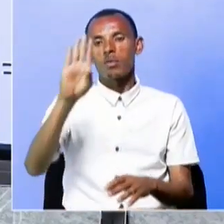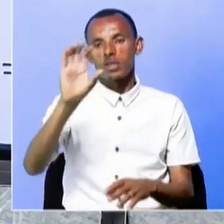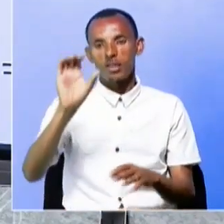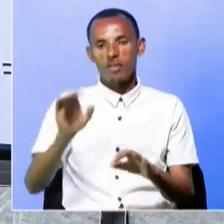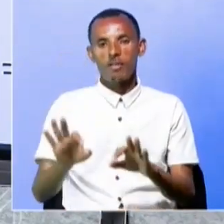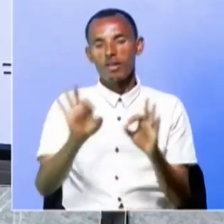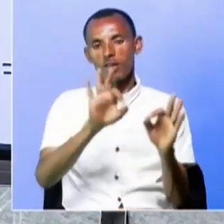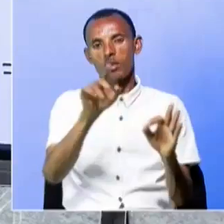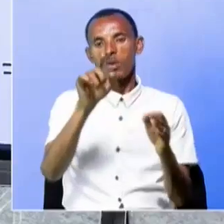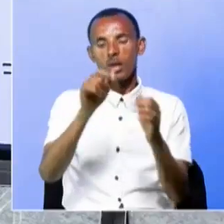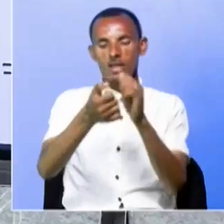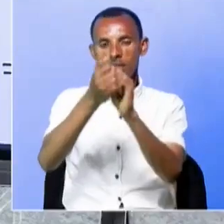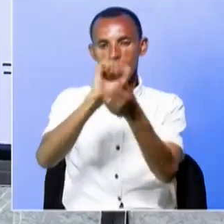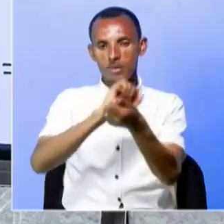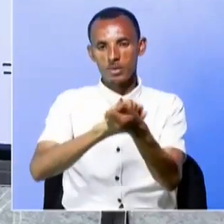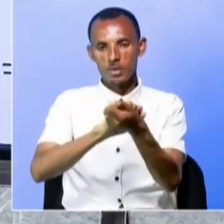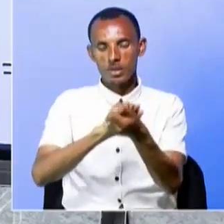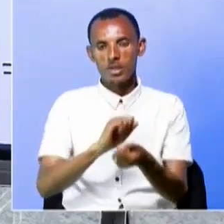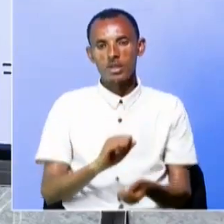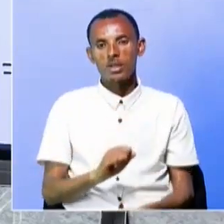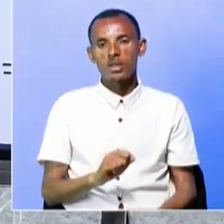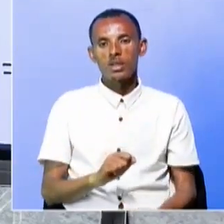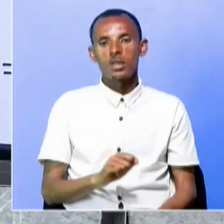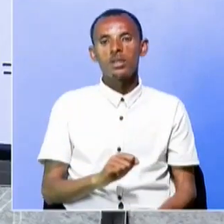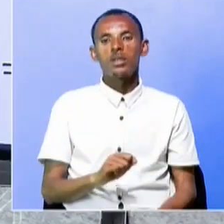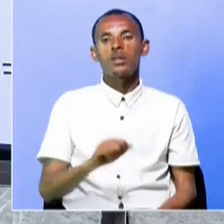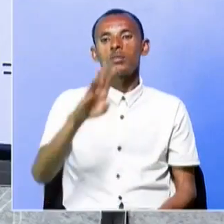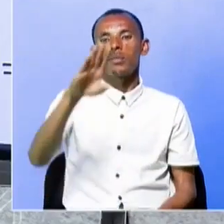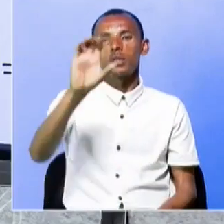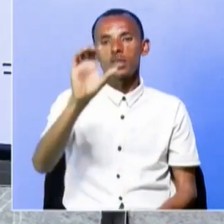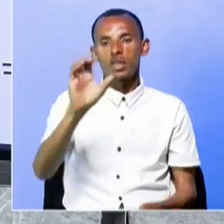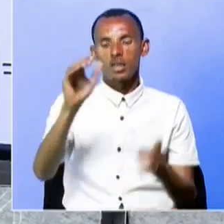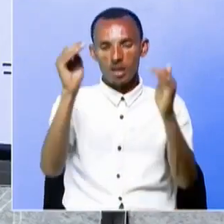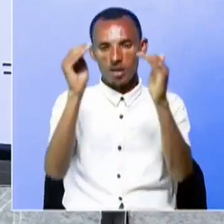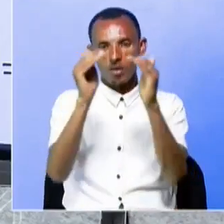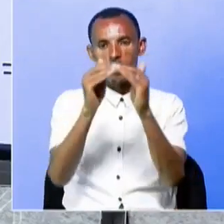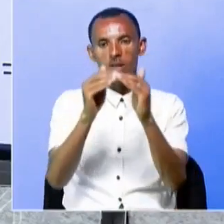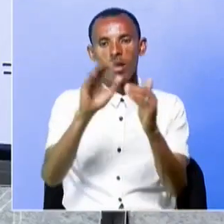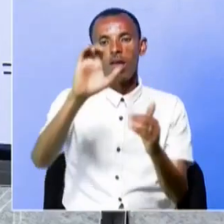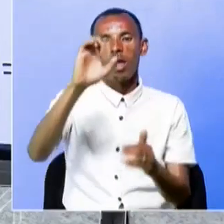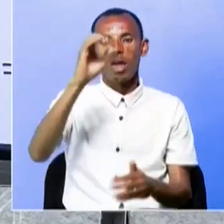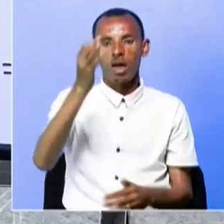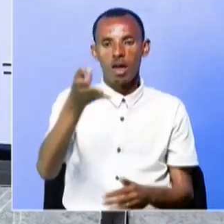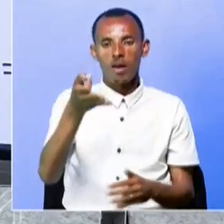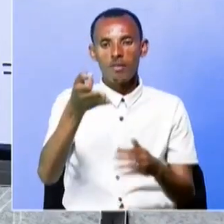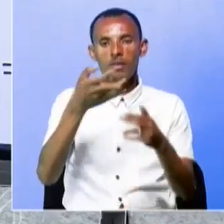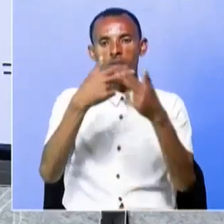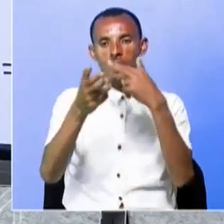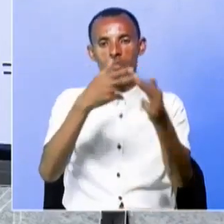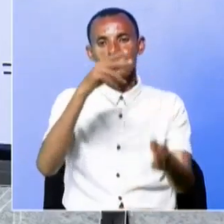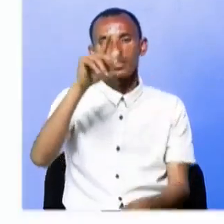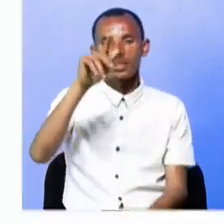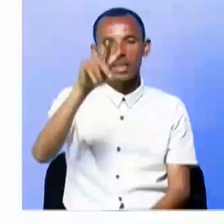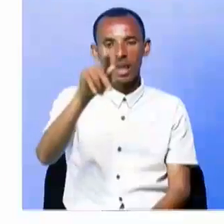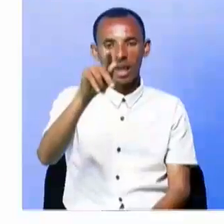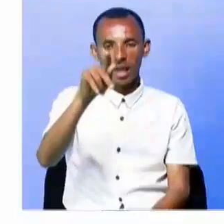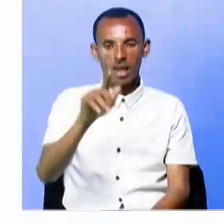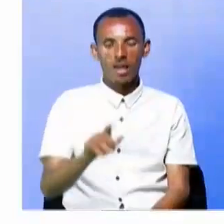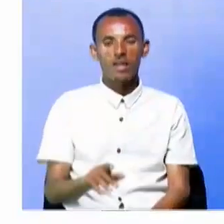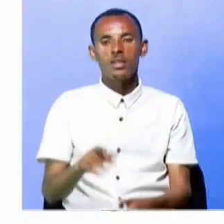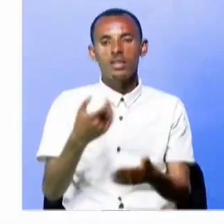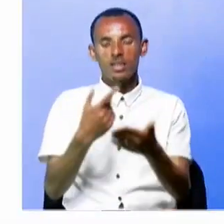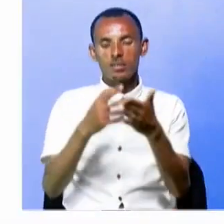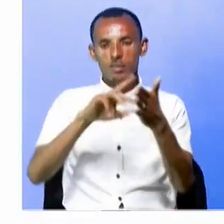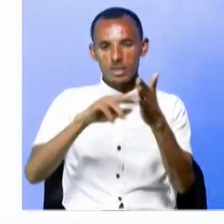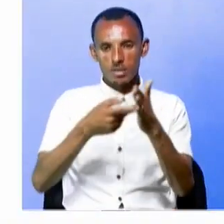you can substitute BC is the same as EF times K, right? So in place